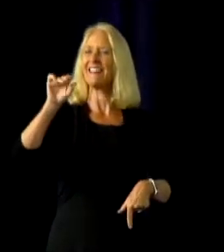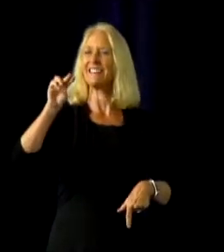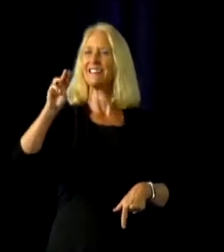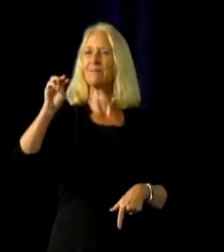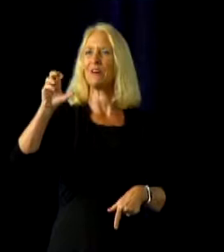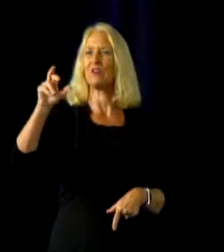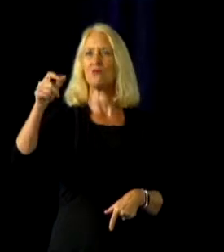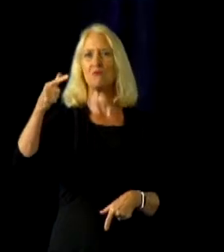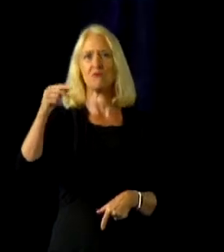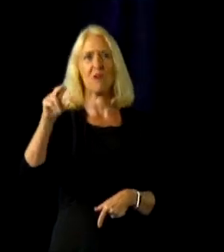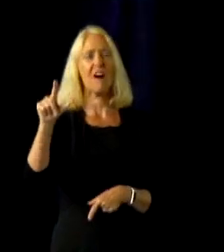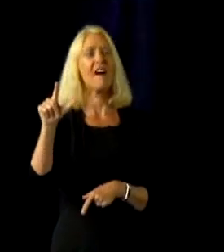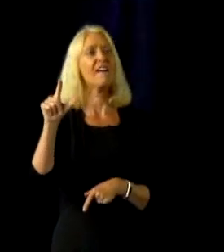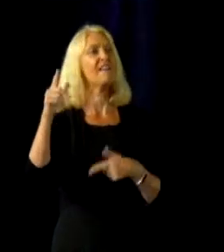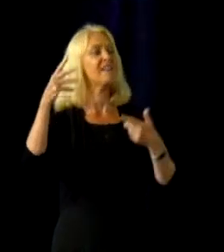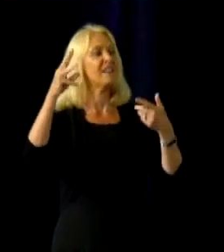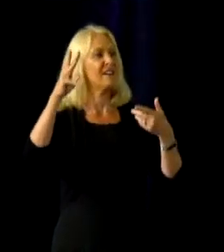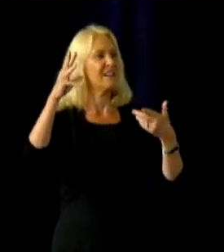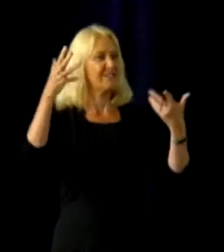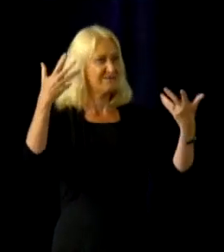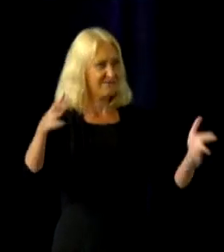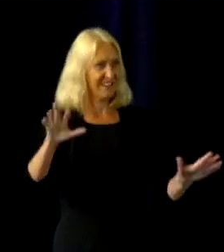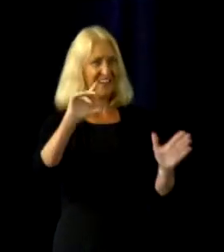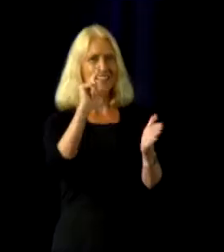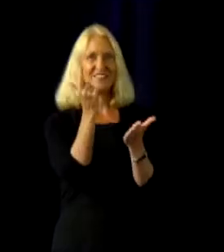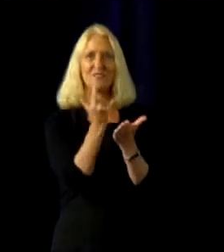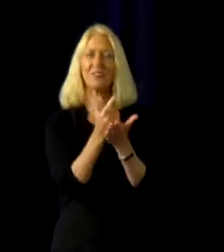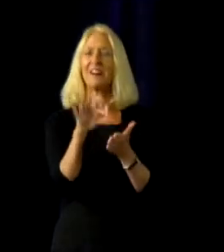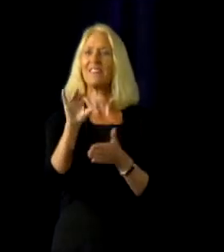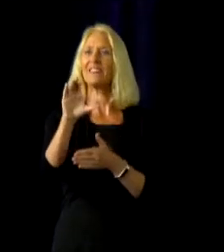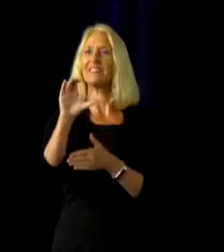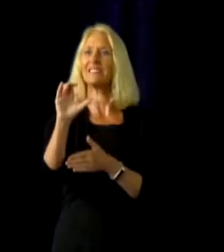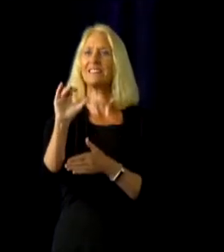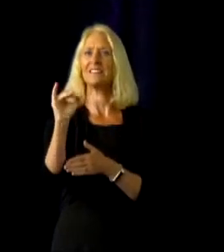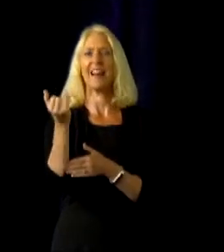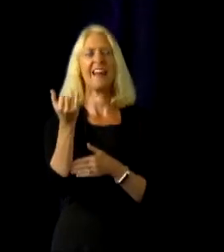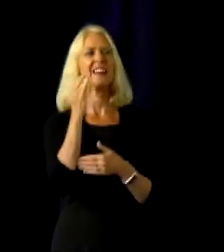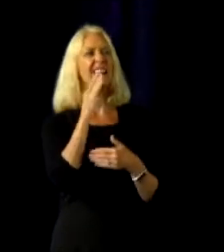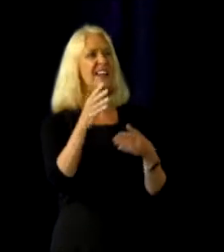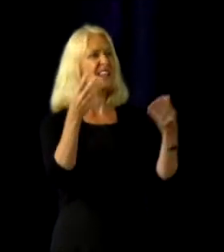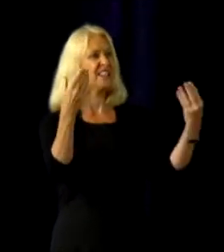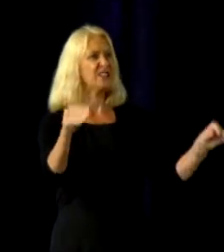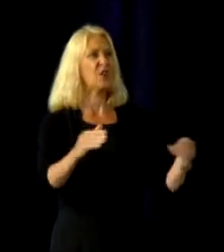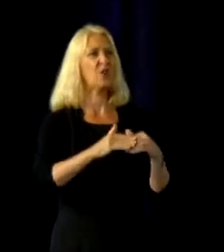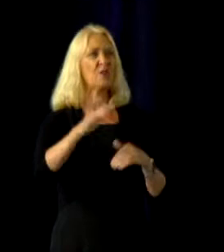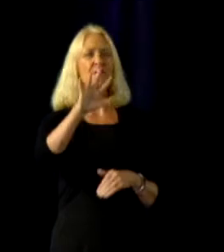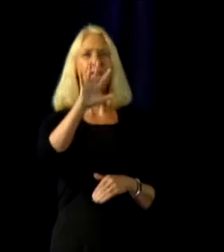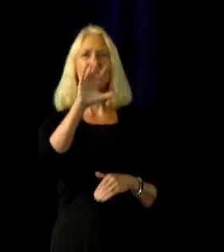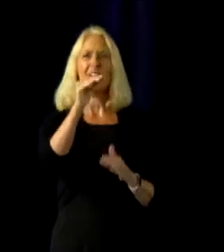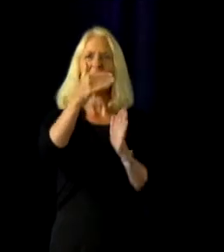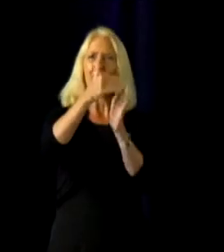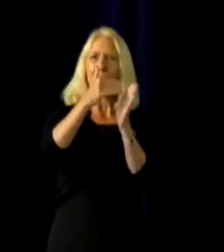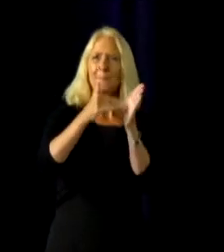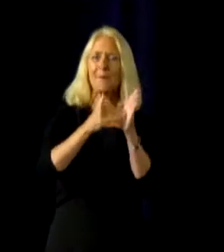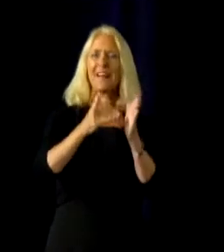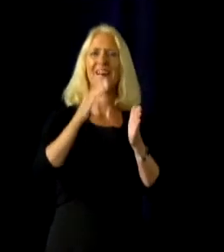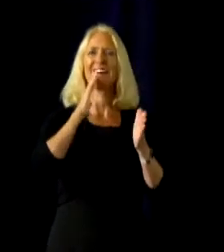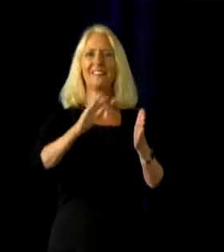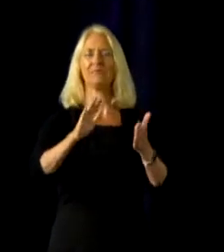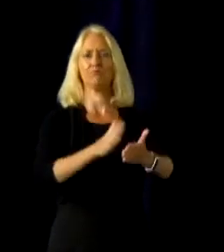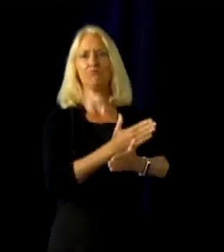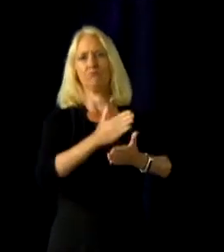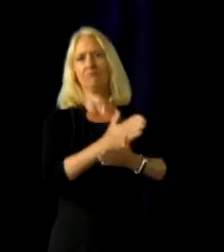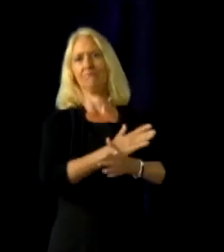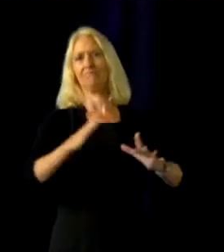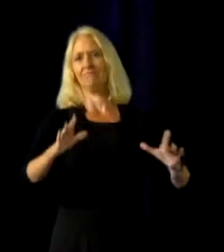McGraw. He's an FSCJ alum. He sold more than 50 million records worldwide. You young people see me after